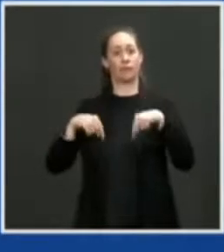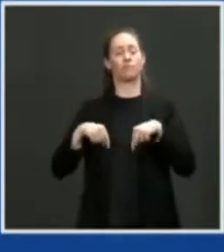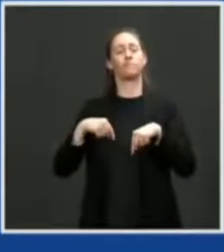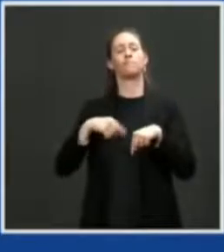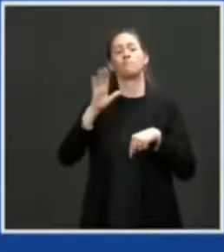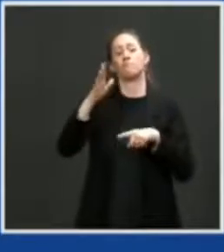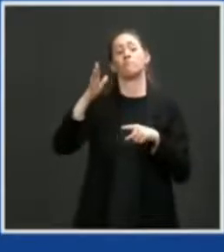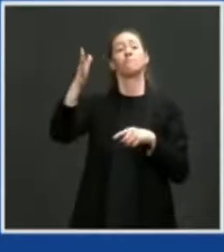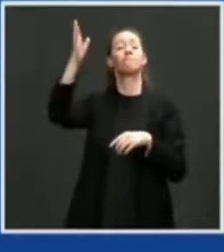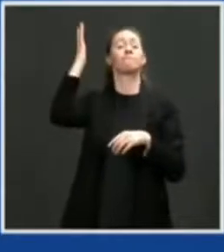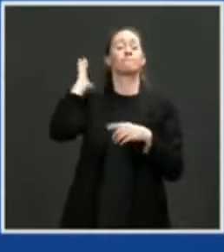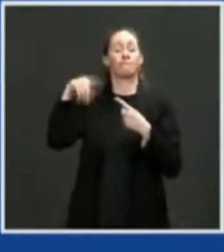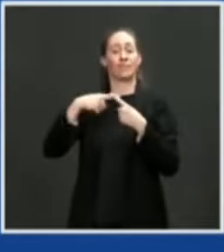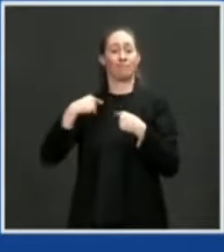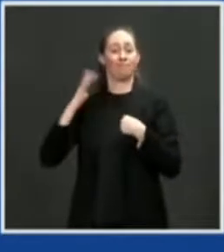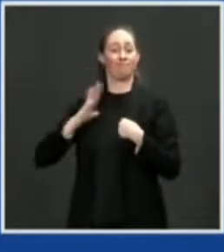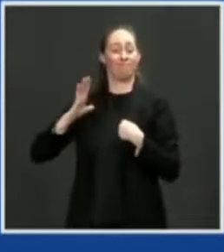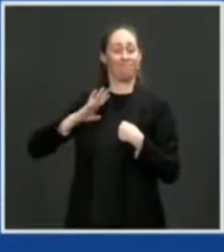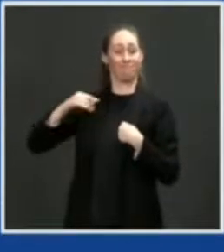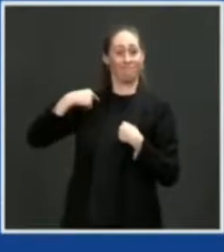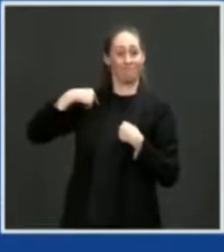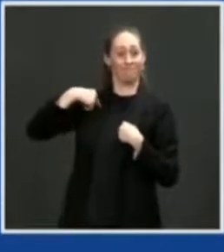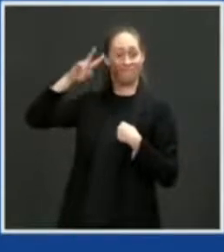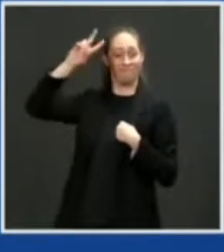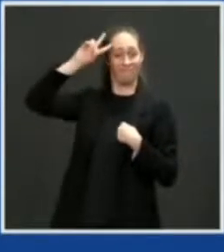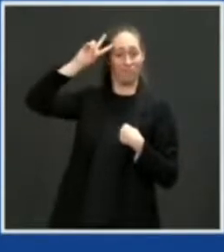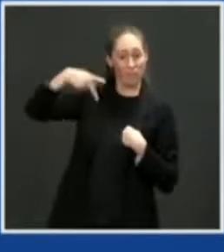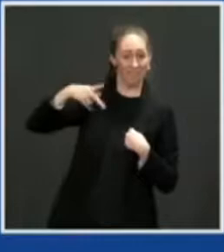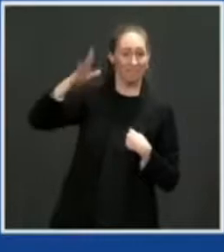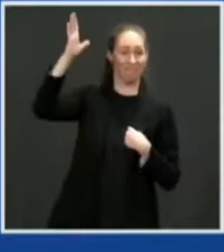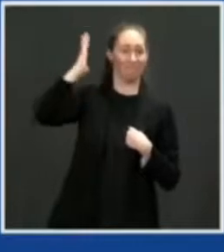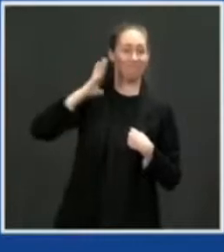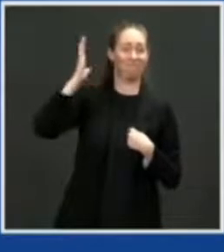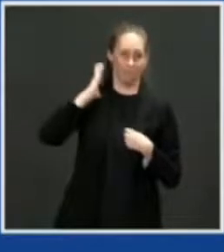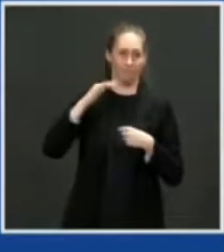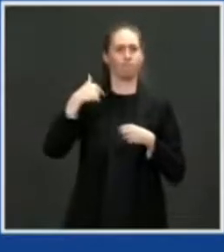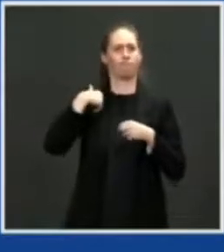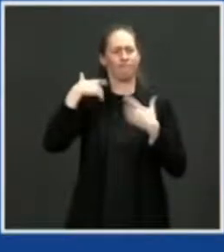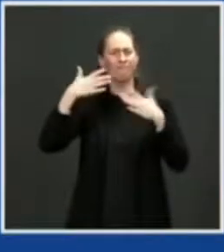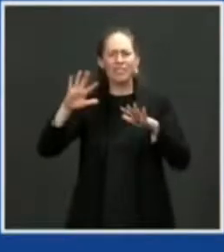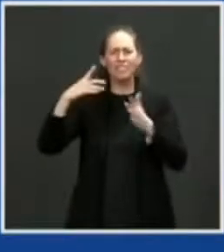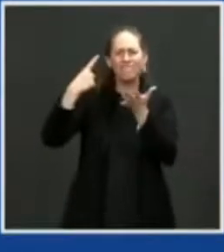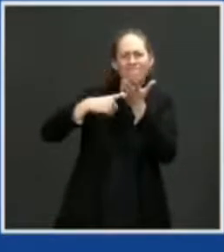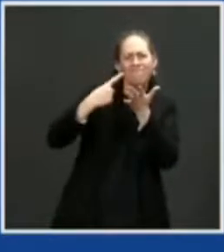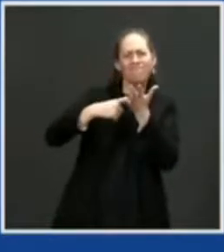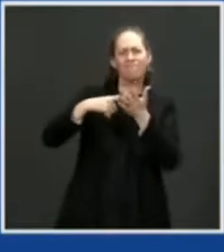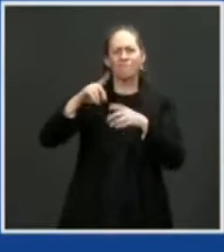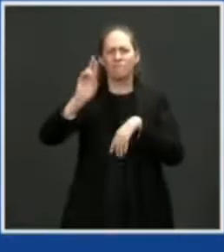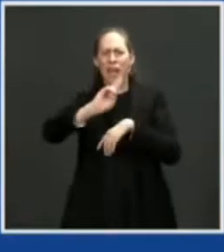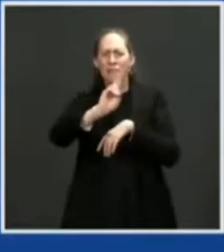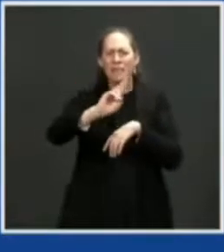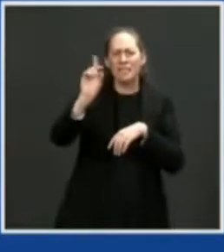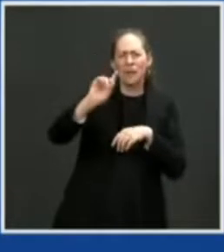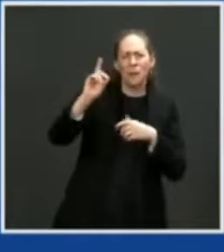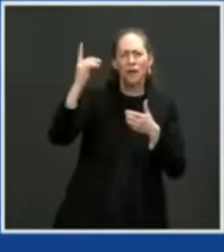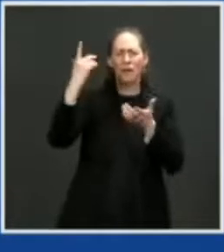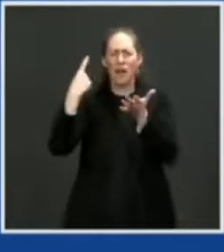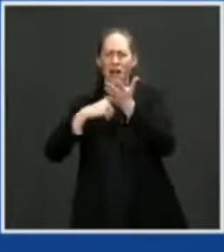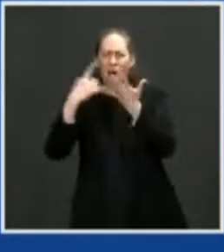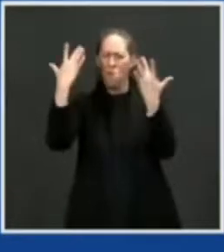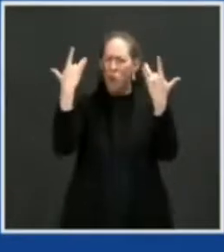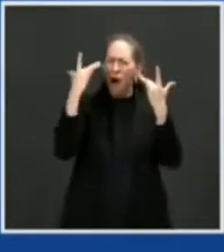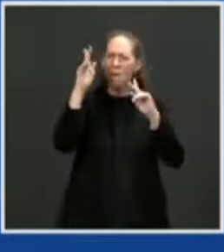President, putting together A senator, a vice bipartisan president, it's all plan the of over same. $700 million to to do with the root causes of why people are leaving. $700